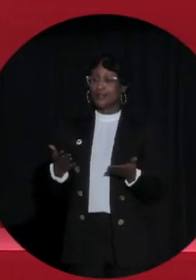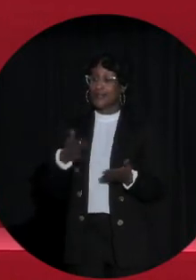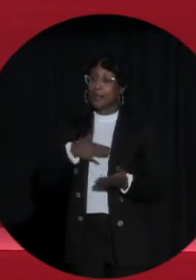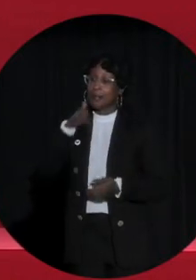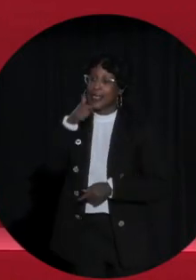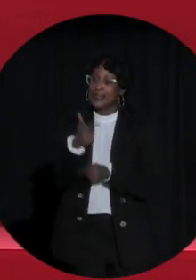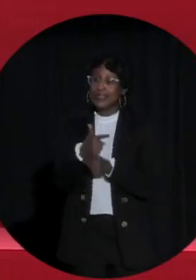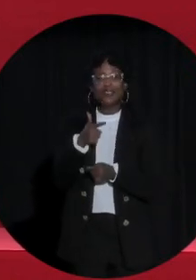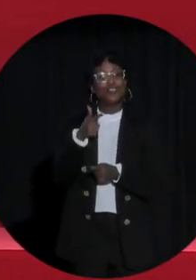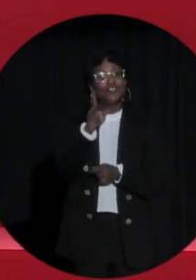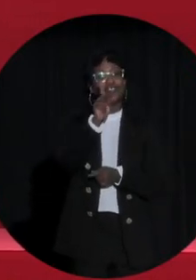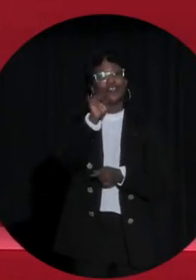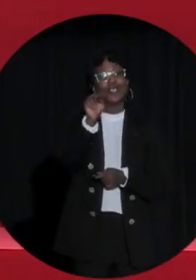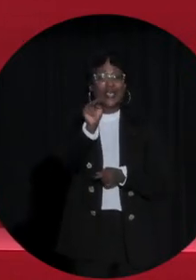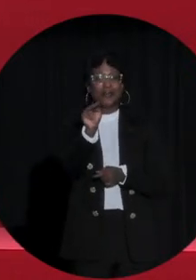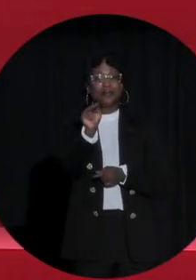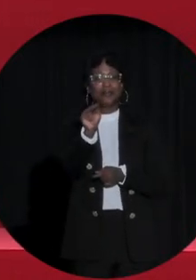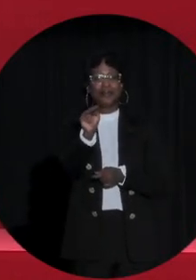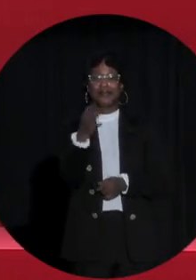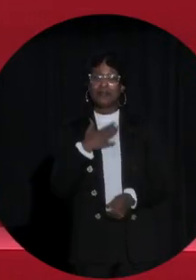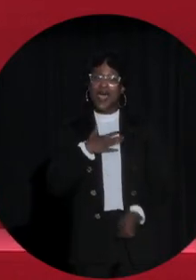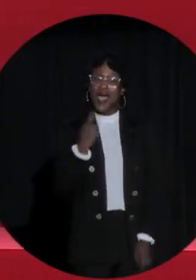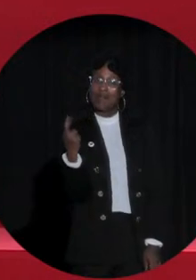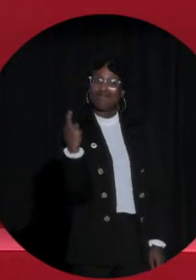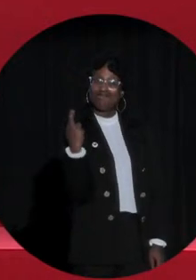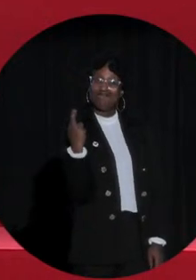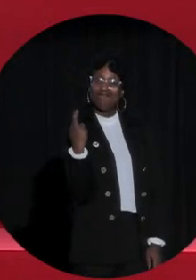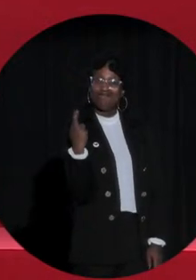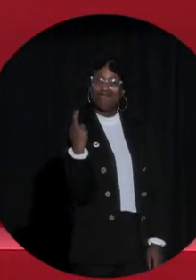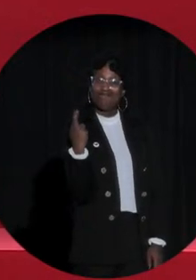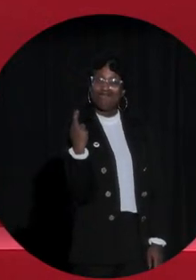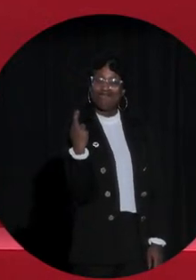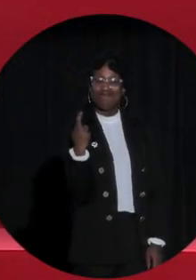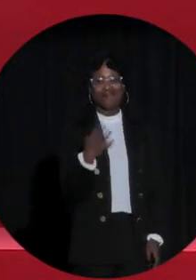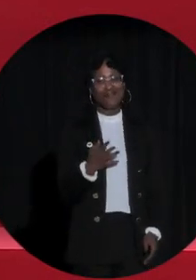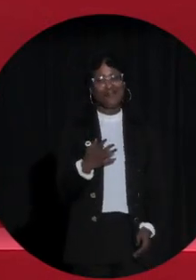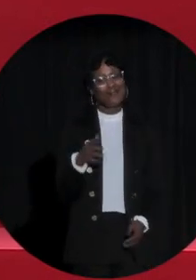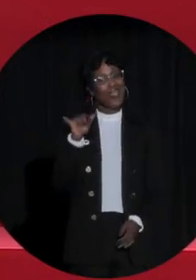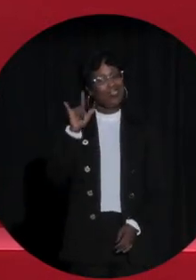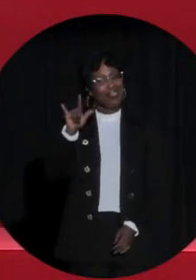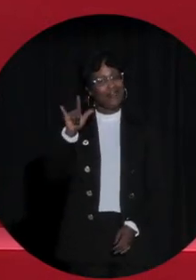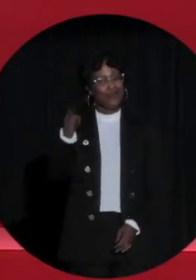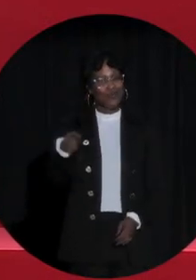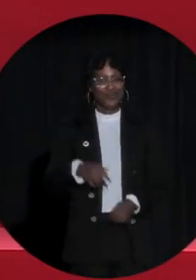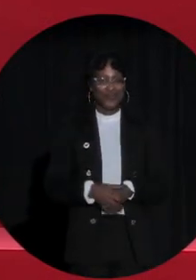the truest ride or die I have ever known, I love you, girl.